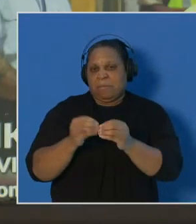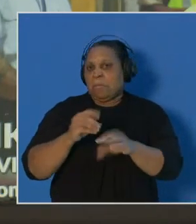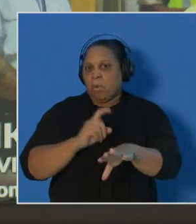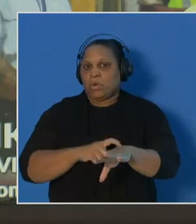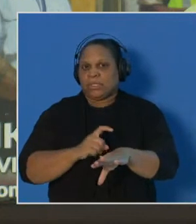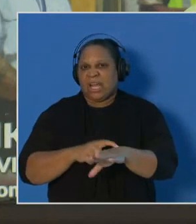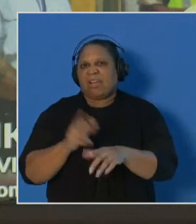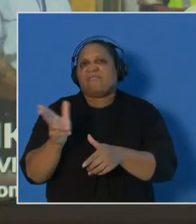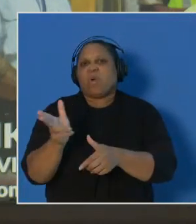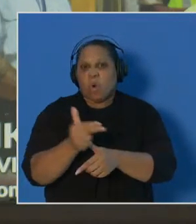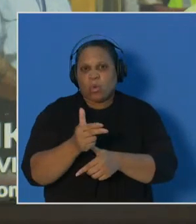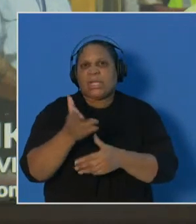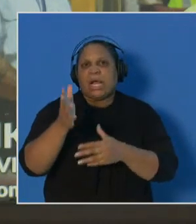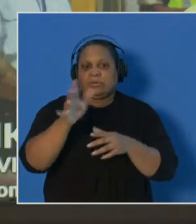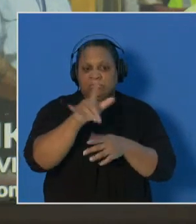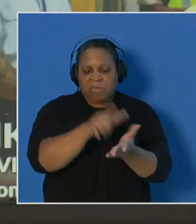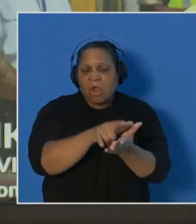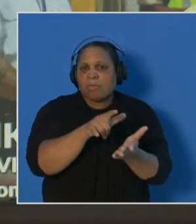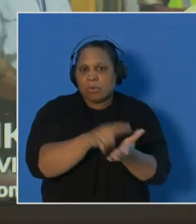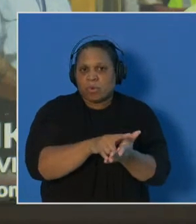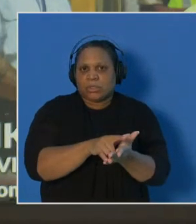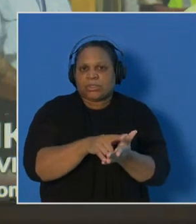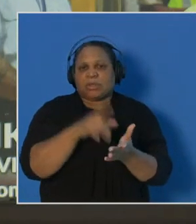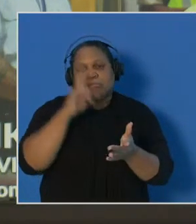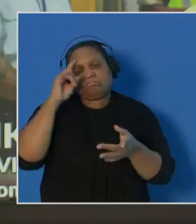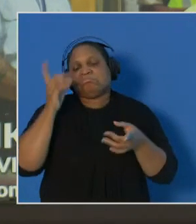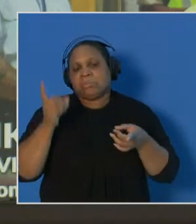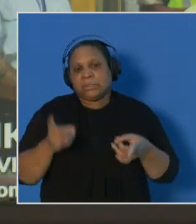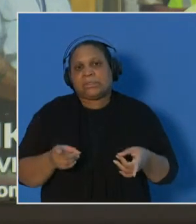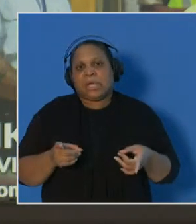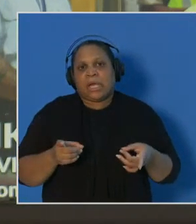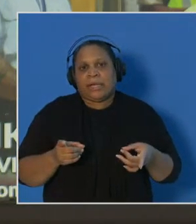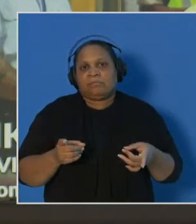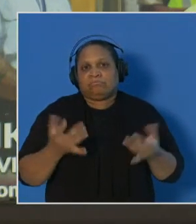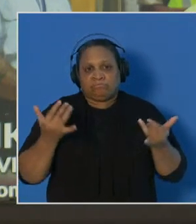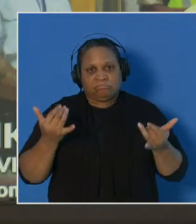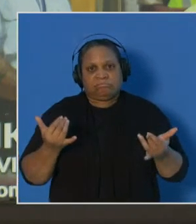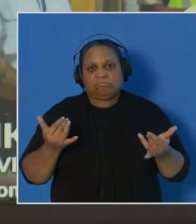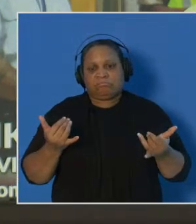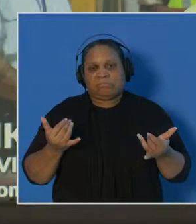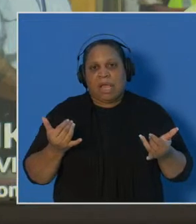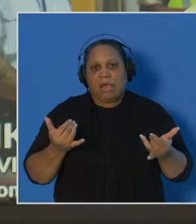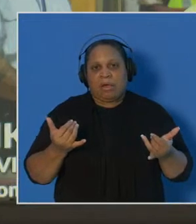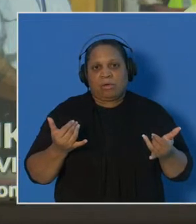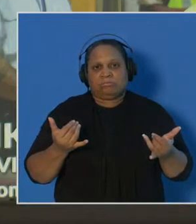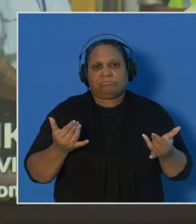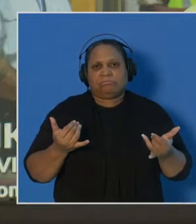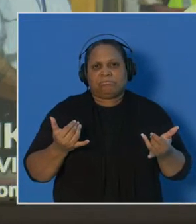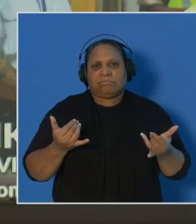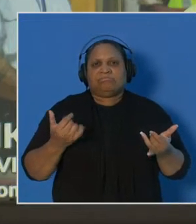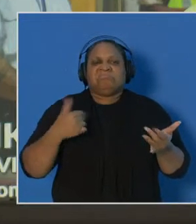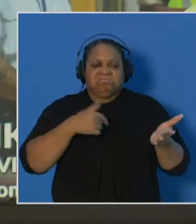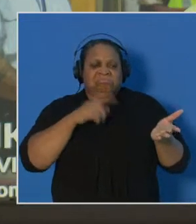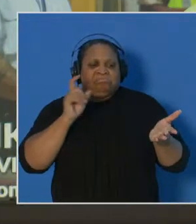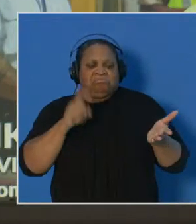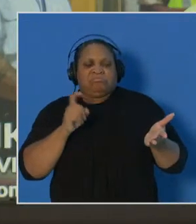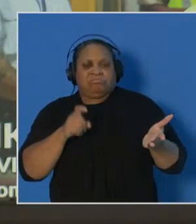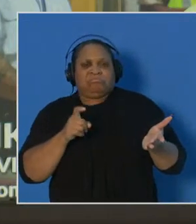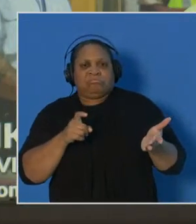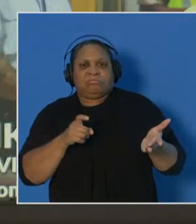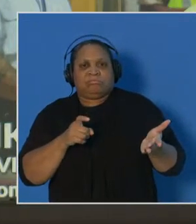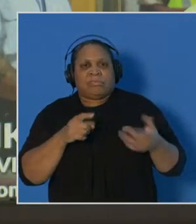for our hotels and our airports. So we've made the decision that at this point in time it is going to be prudent for us to make